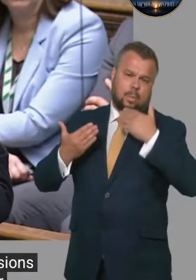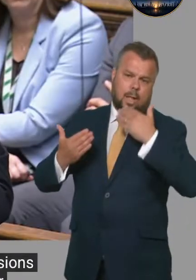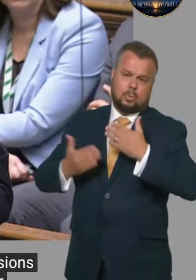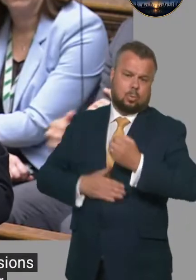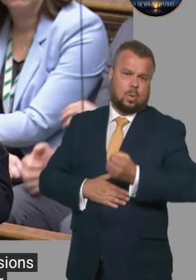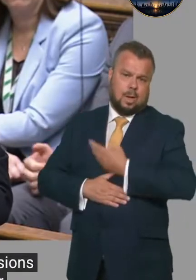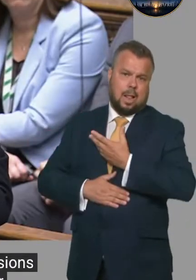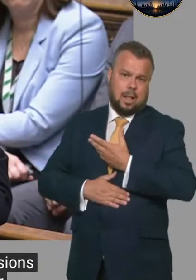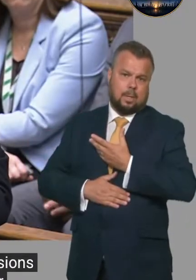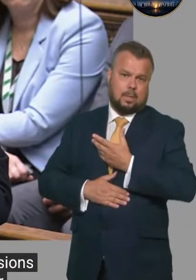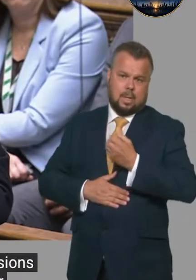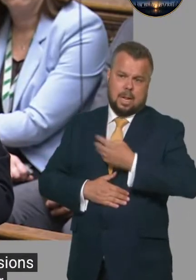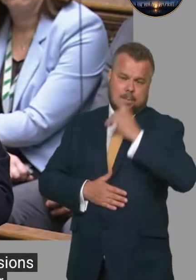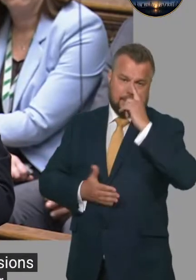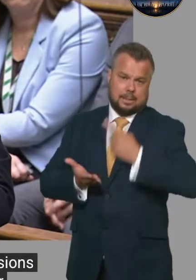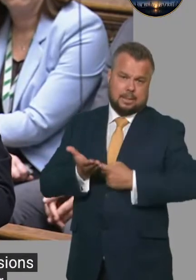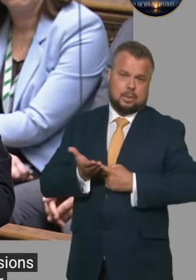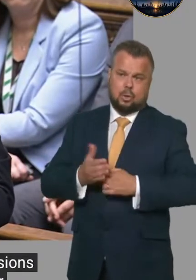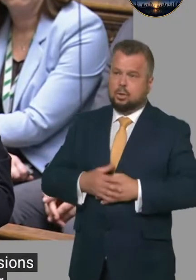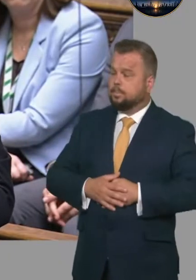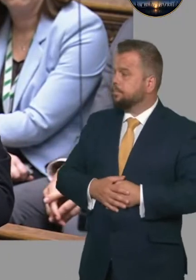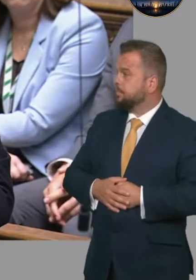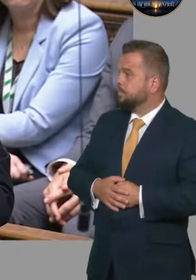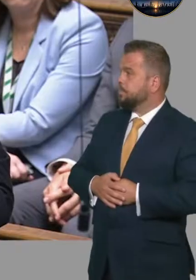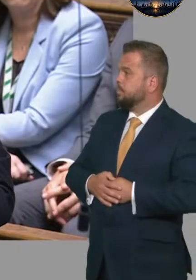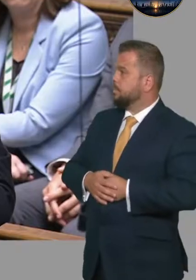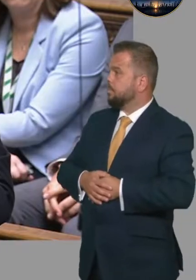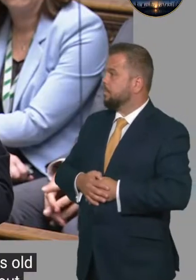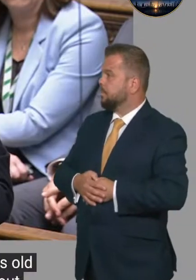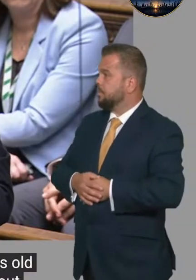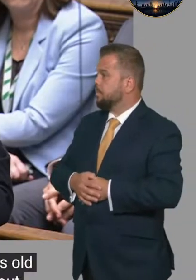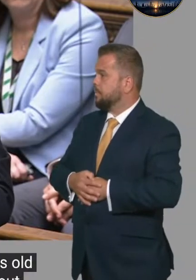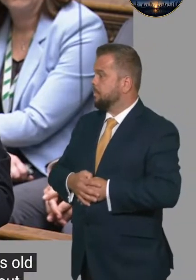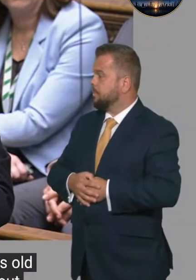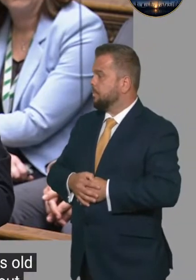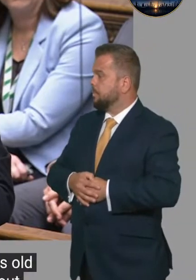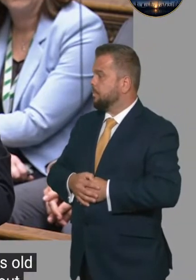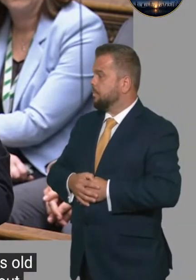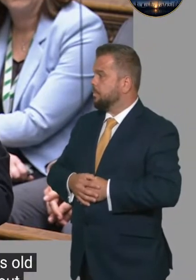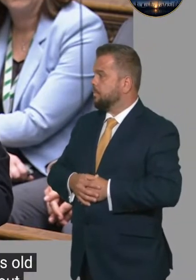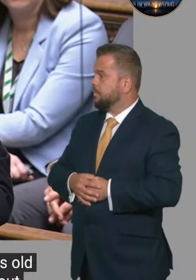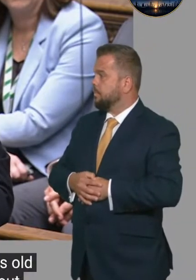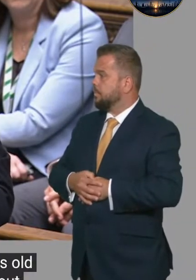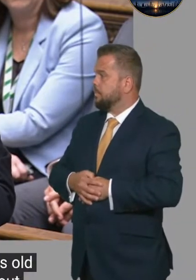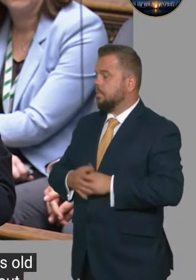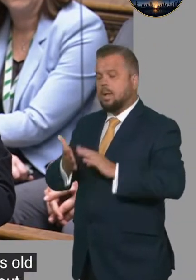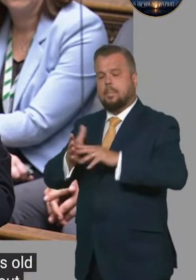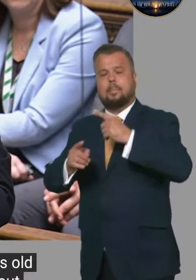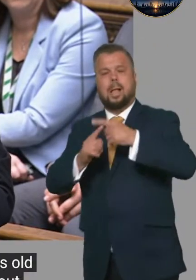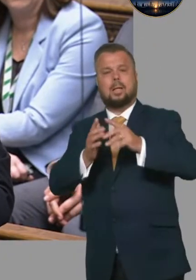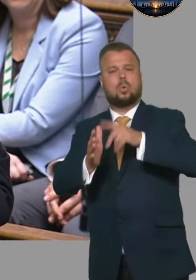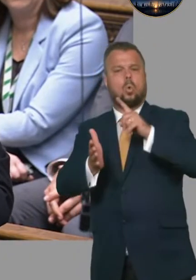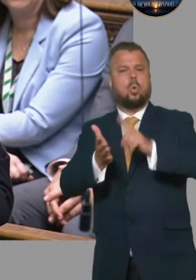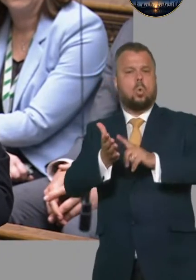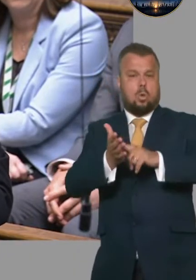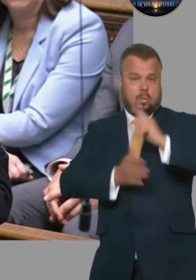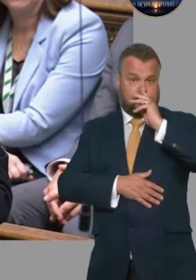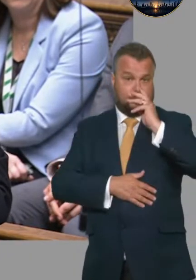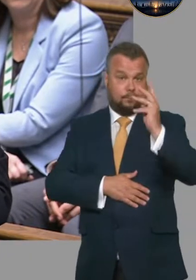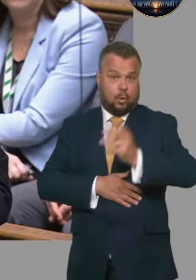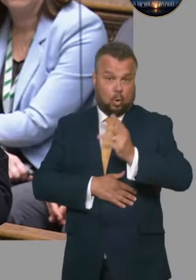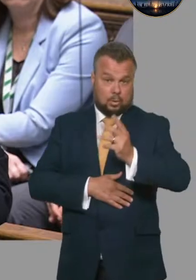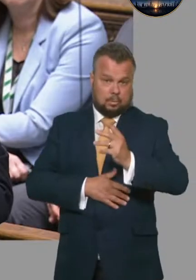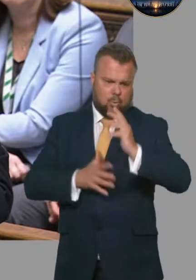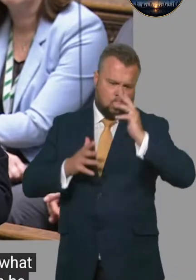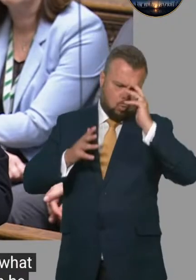about school, football, friends and what he wants to be when he grows up. Instead, he is living with a high-grade